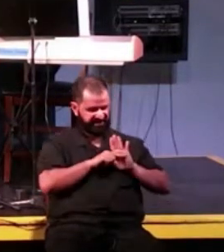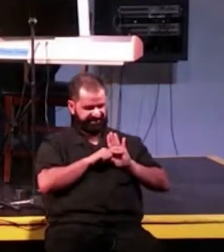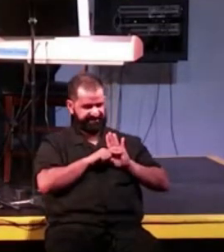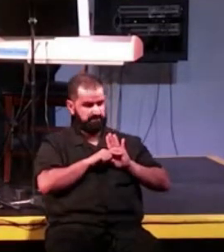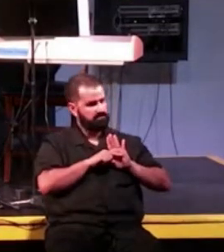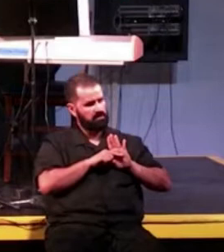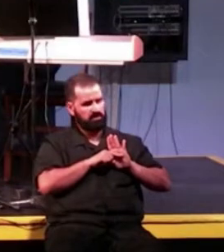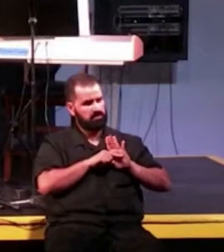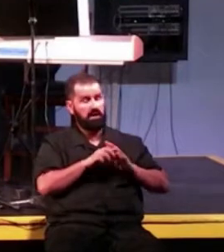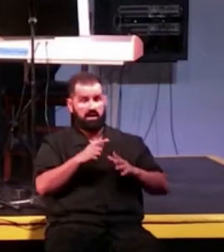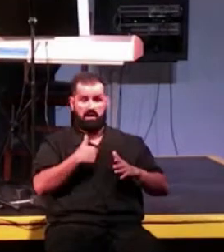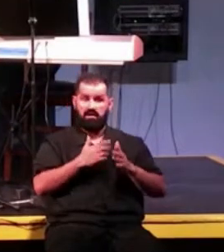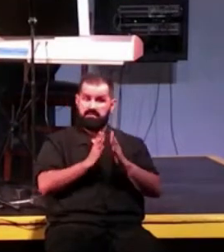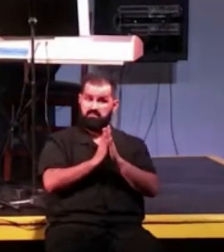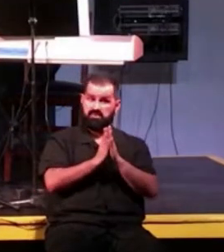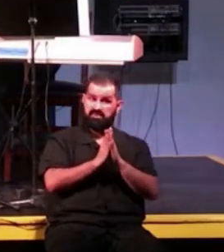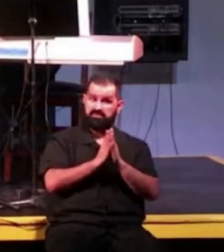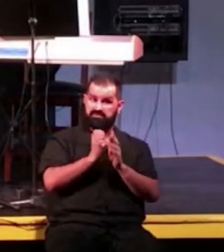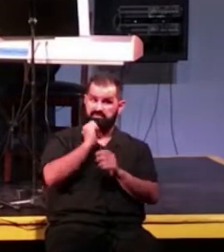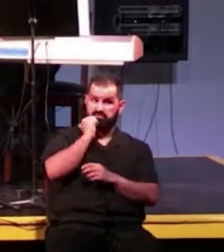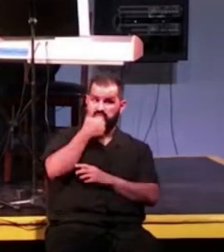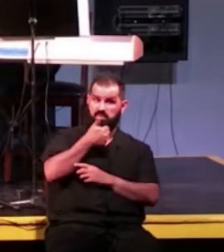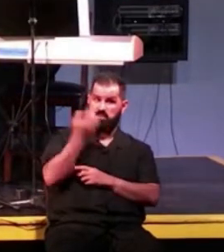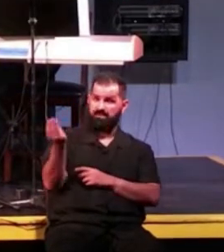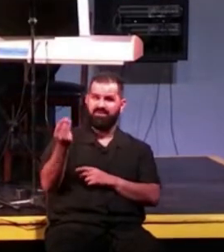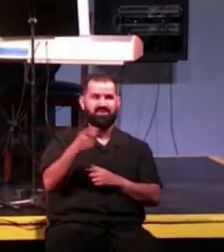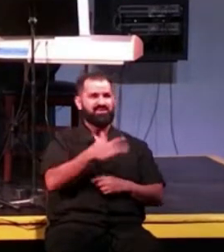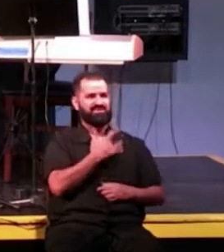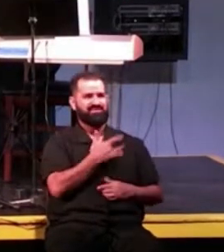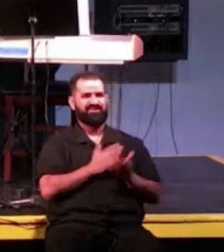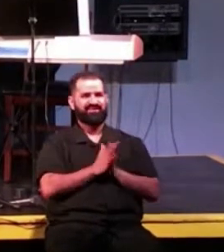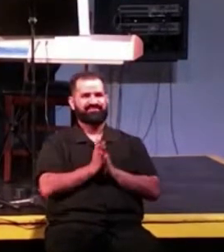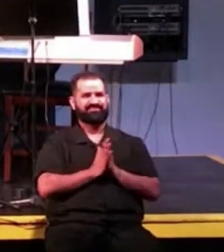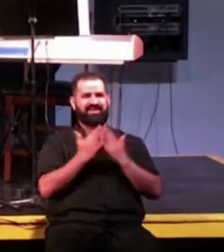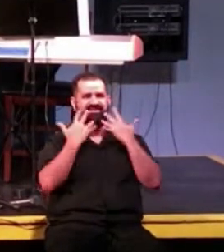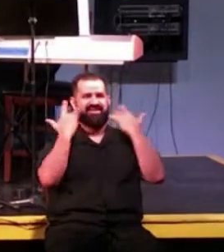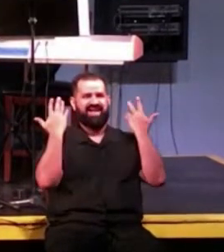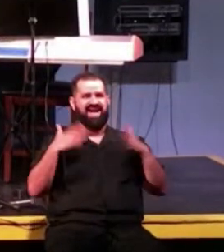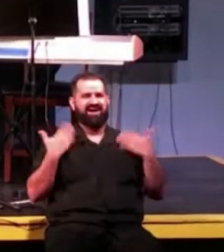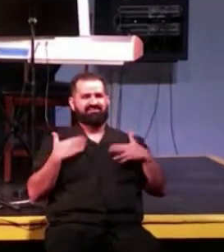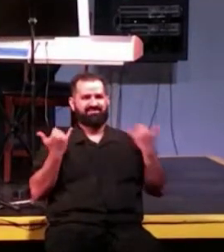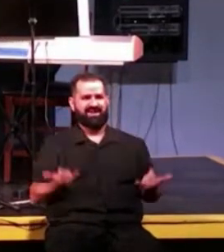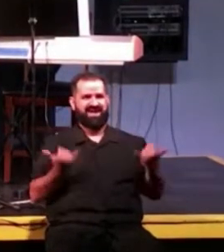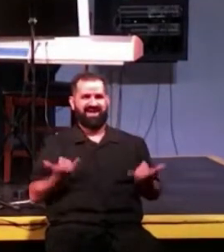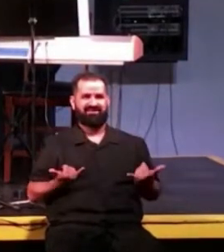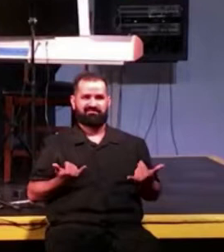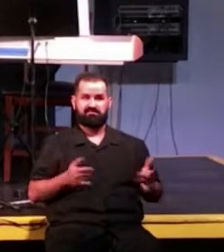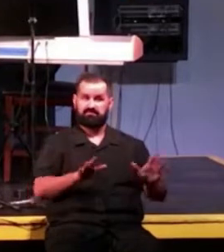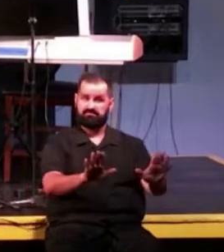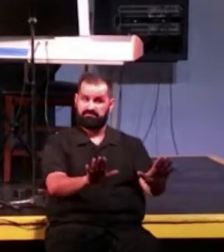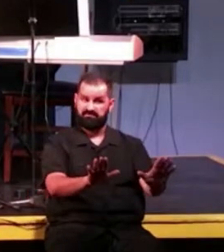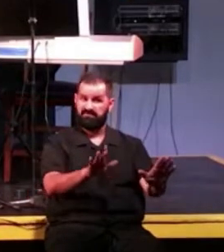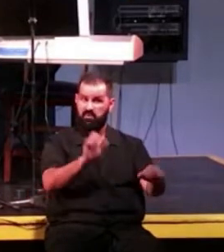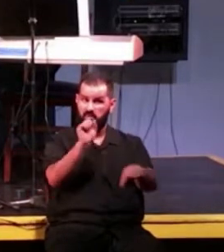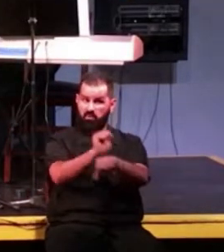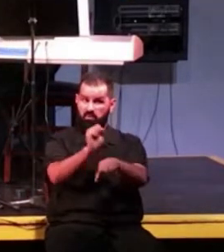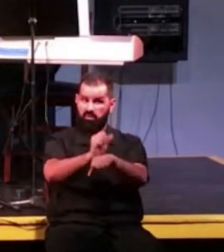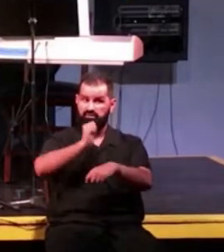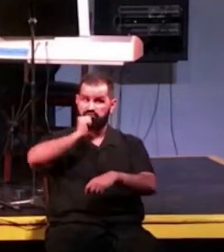I pray Monday comes, because you're feeling good right now. You're like, ooh, I like this. Listen, you're going to work